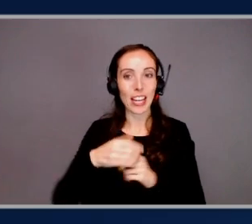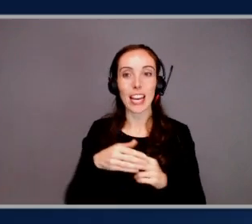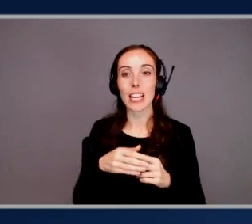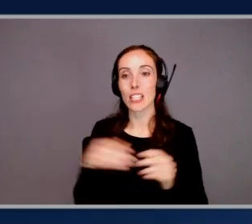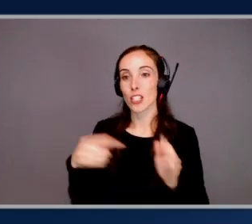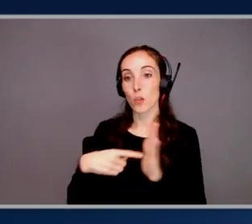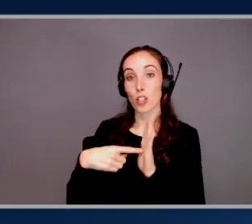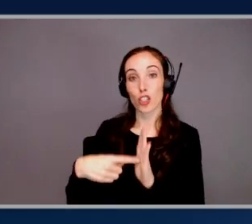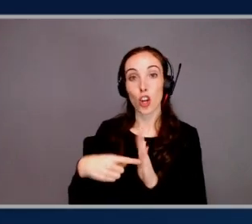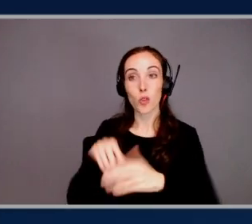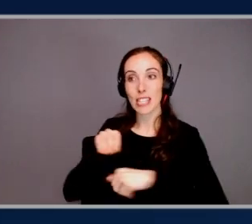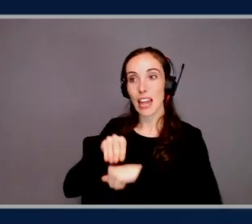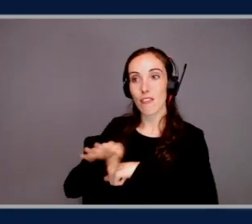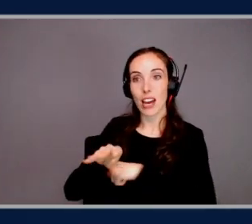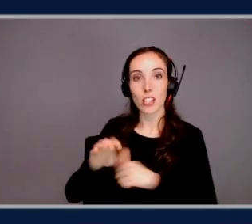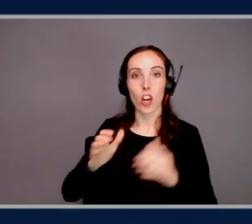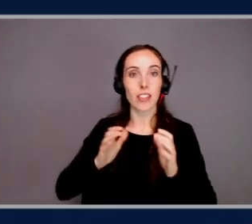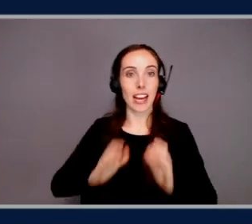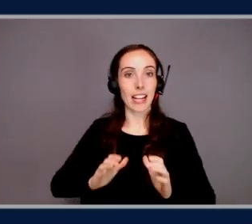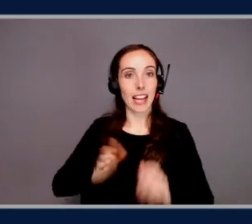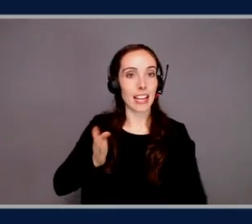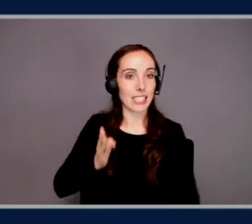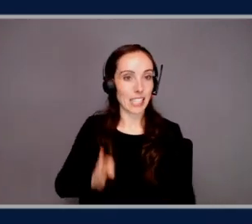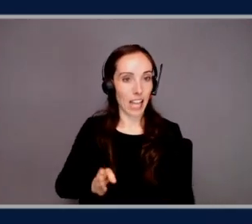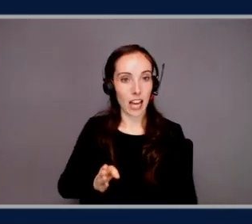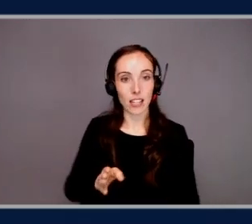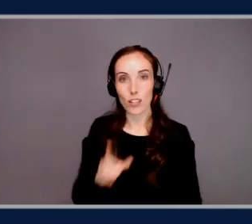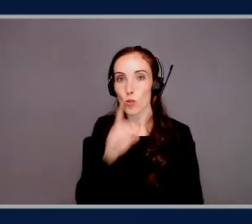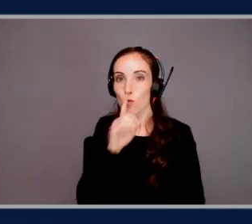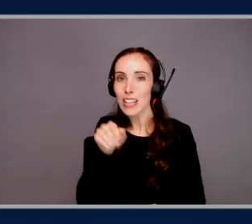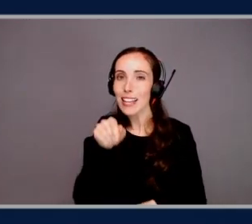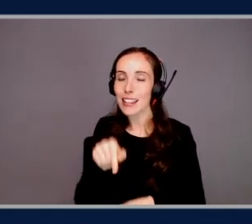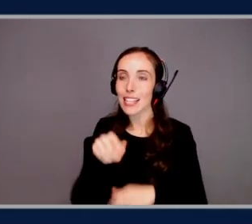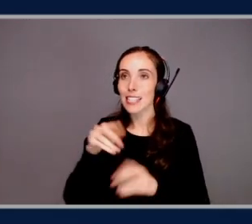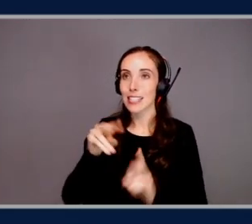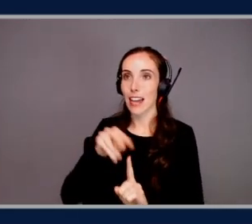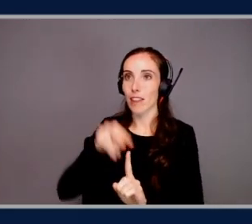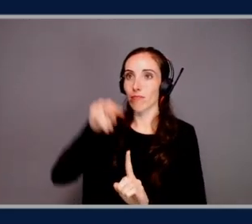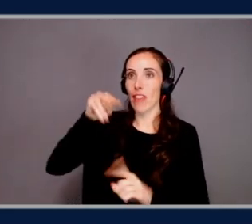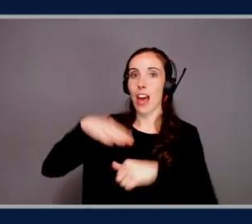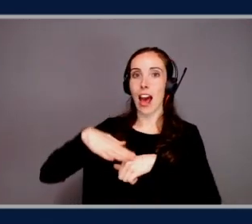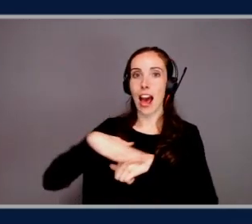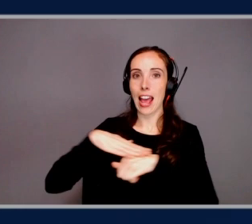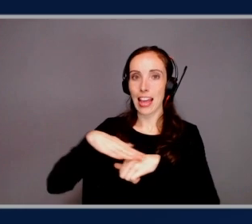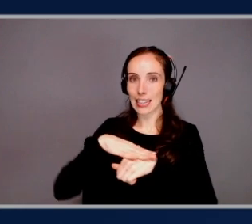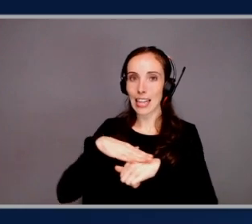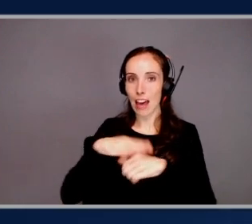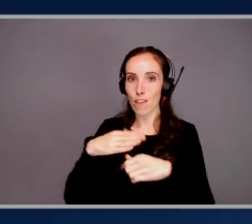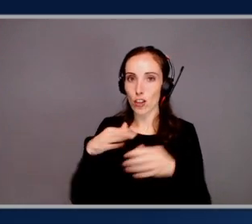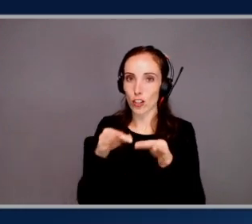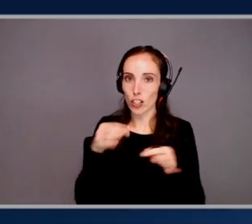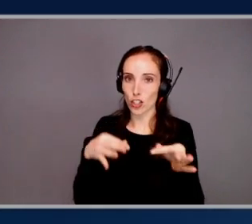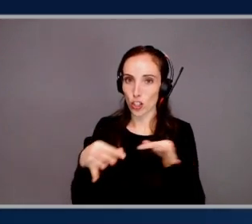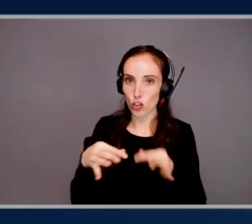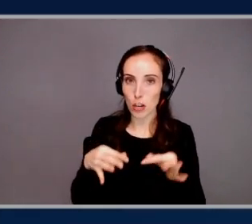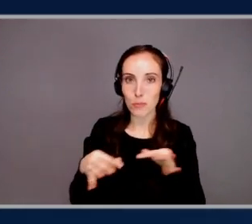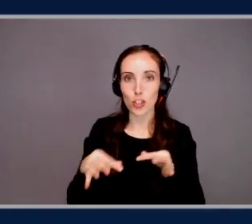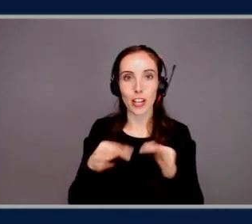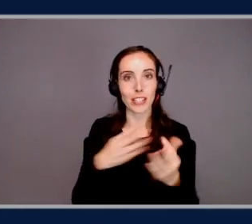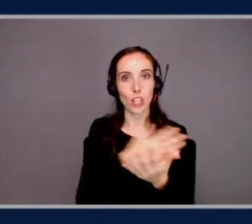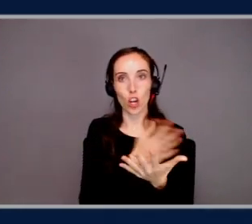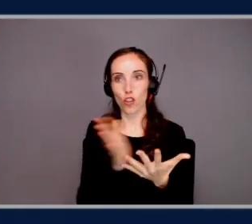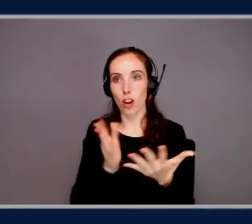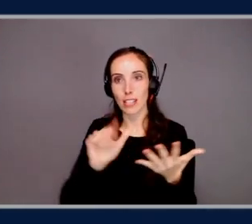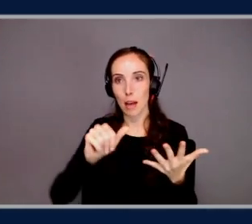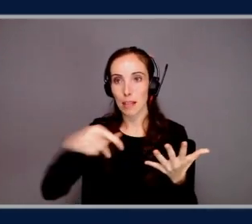effects in the client side and total them up on the equipment page. So here, this is a very high-level description of a complex feature across an application that has a